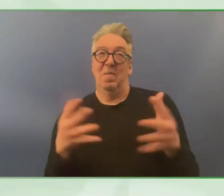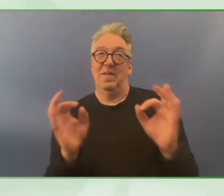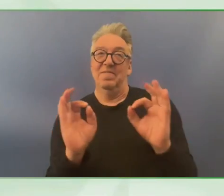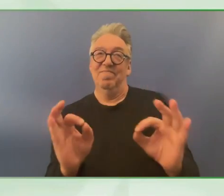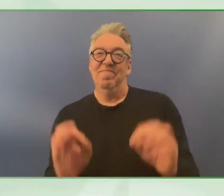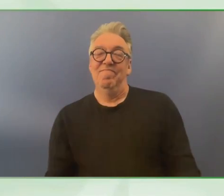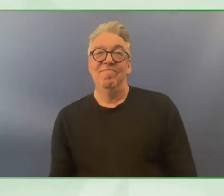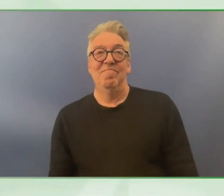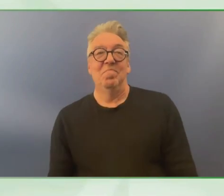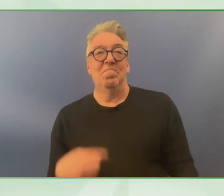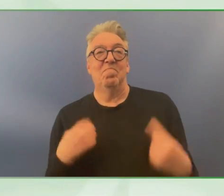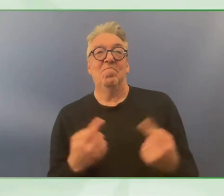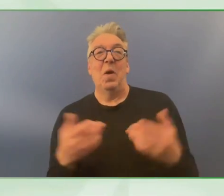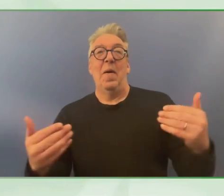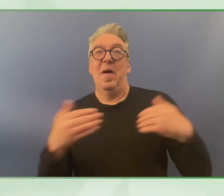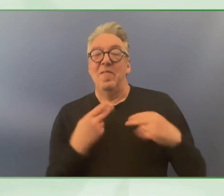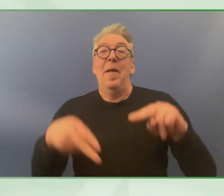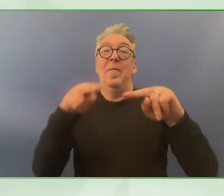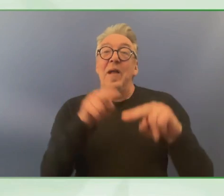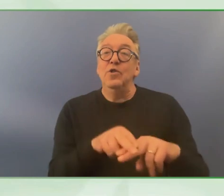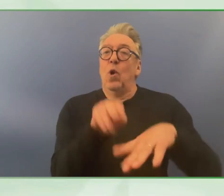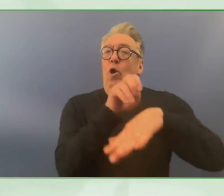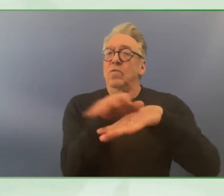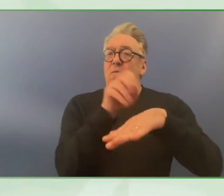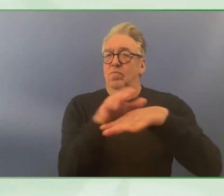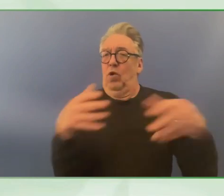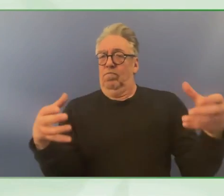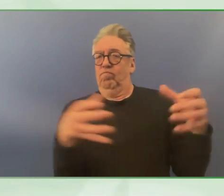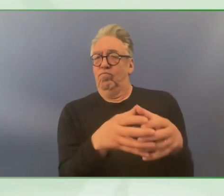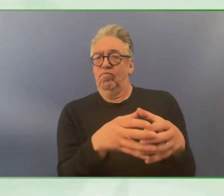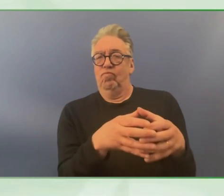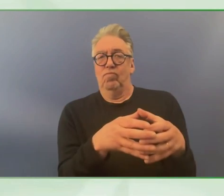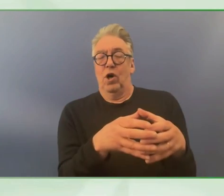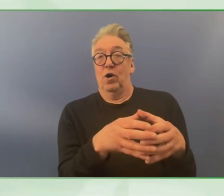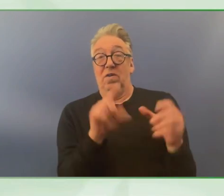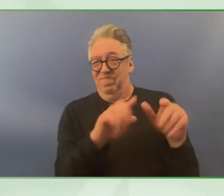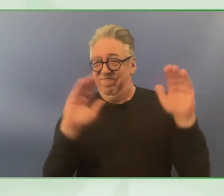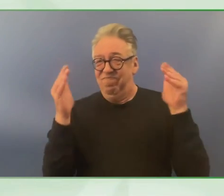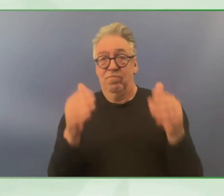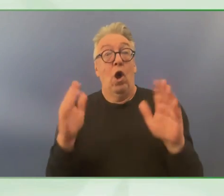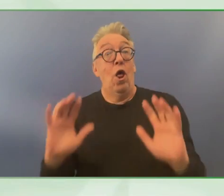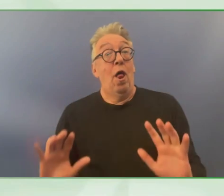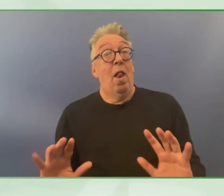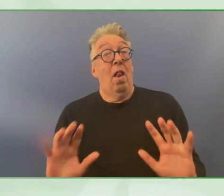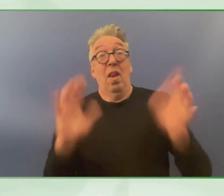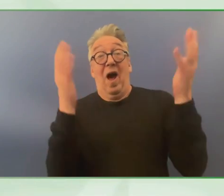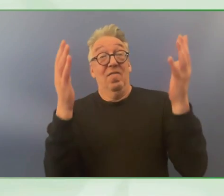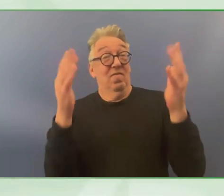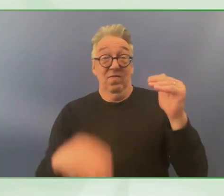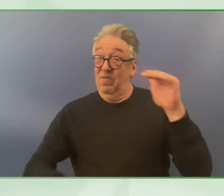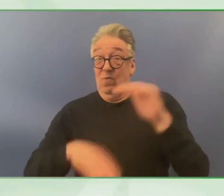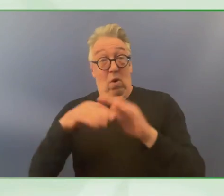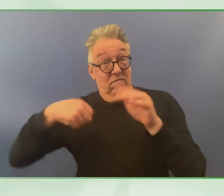organ for persons with disabilities, and it covers basically every aspect of the life of the person with disabilities.